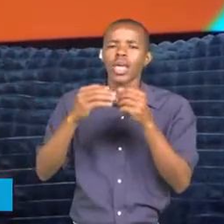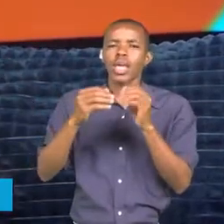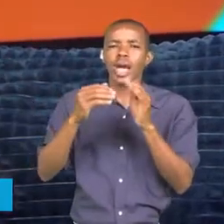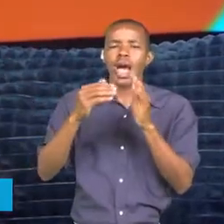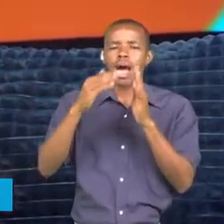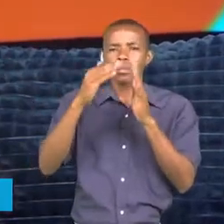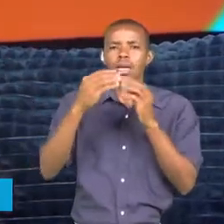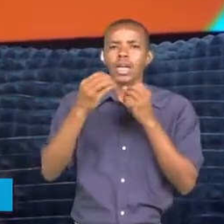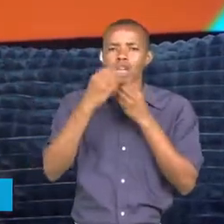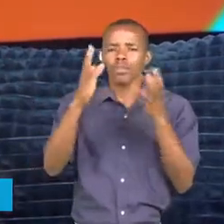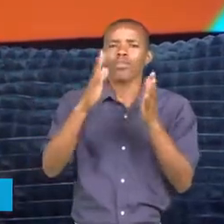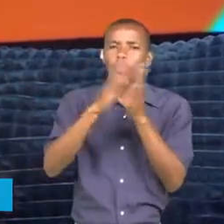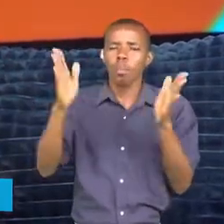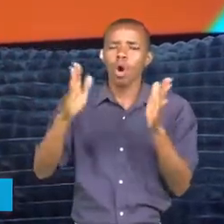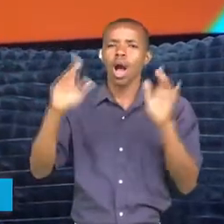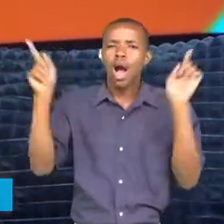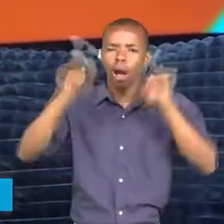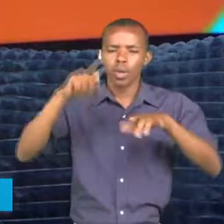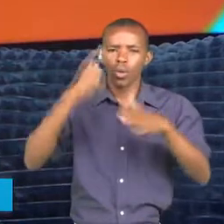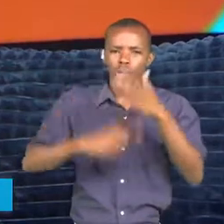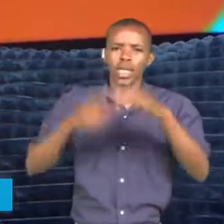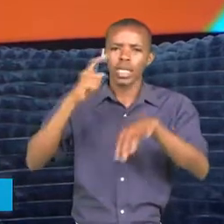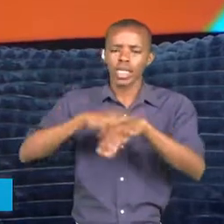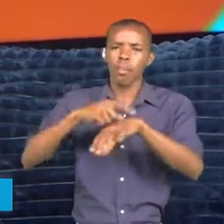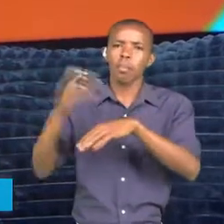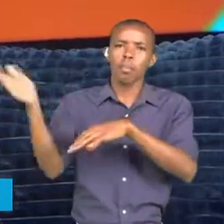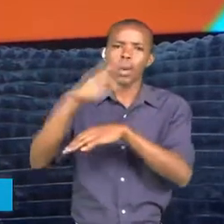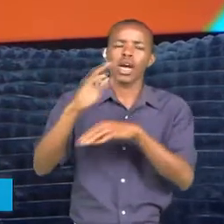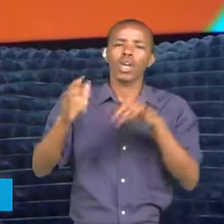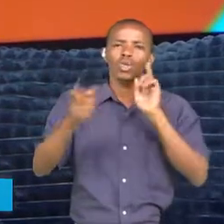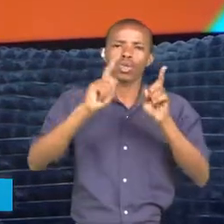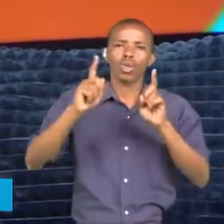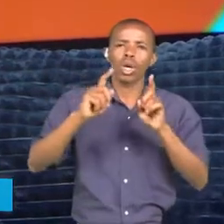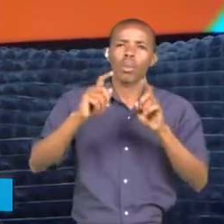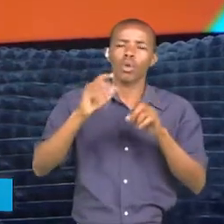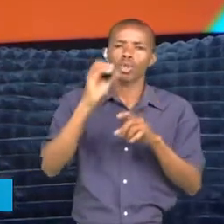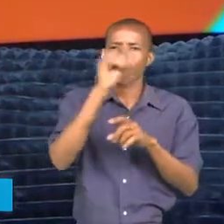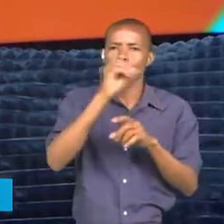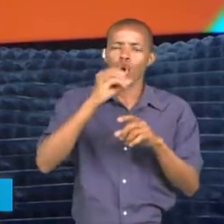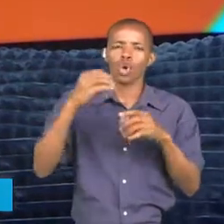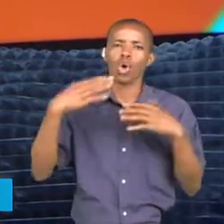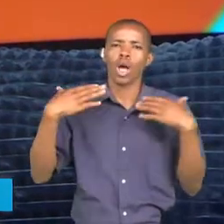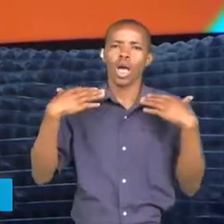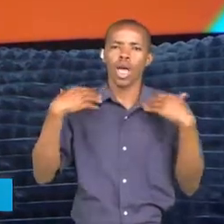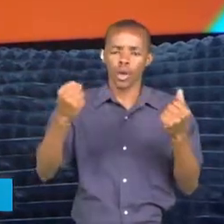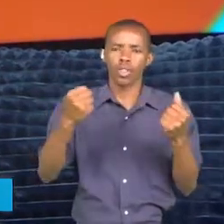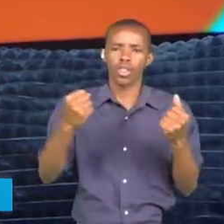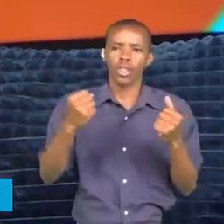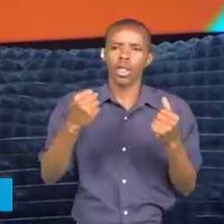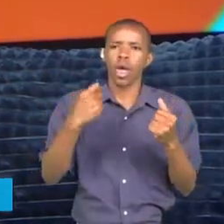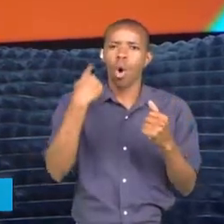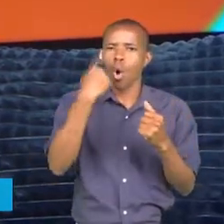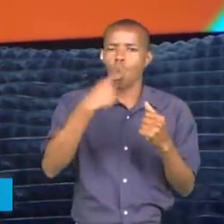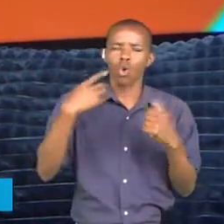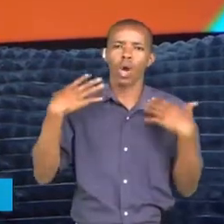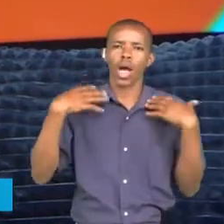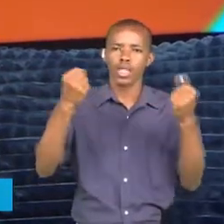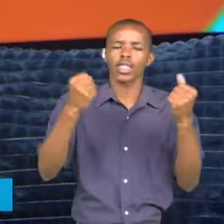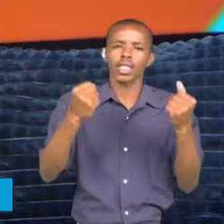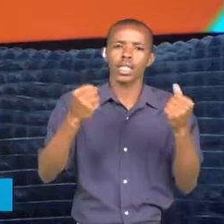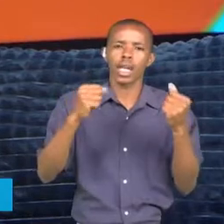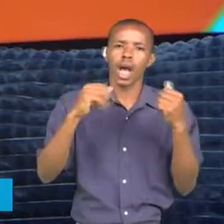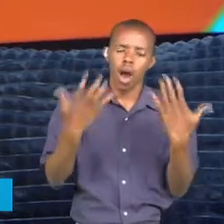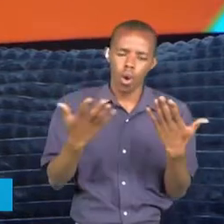happening on the ground. Of course, when we come back now, we want to talk about oral hygiene. How hygienic are you